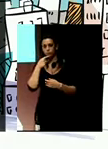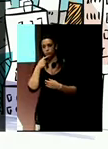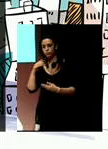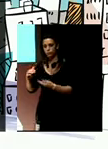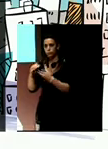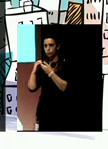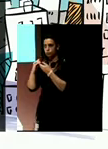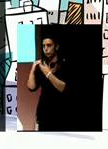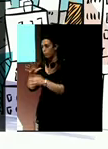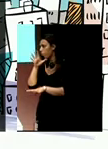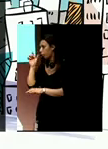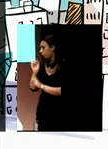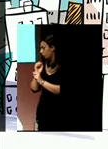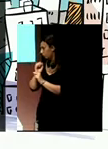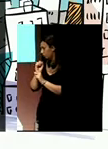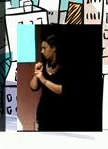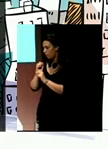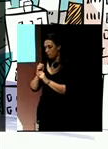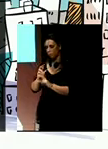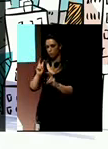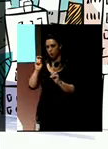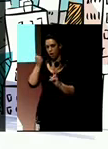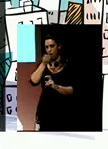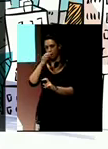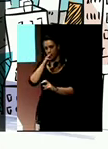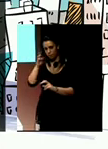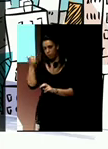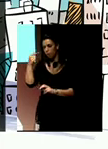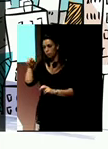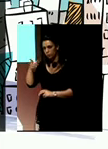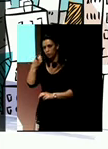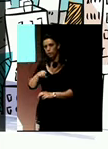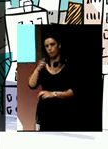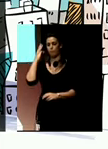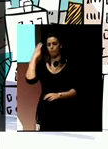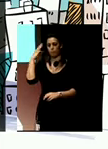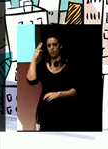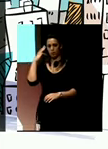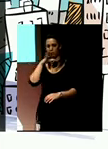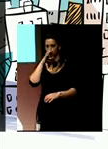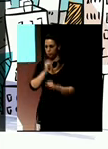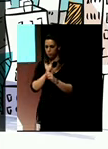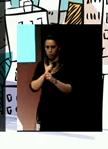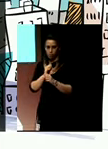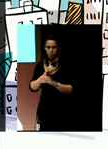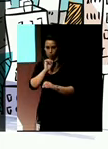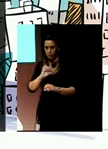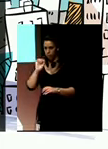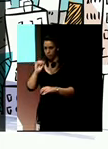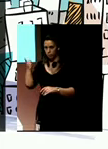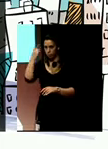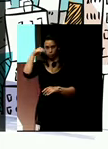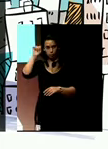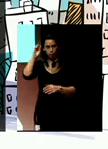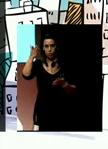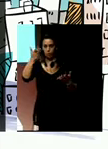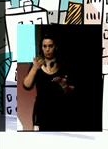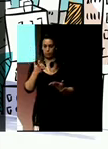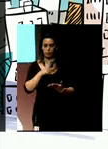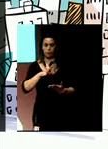Congratulations for the job you are doing, creating this application with Prediv. It's wonderful,